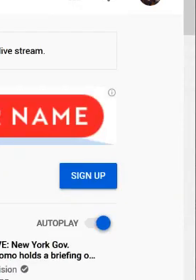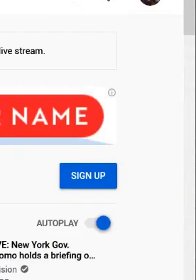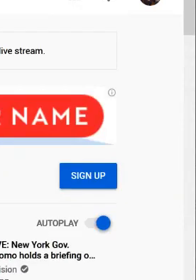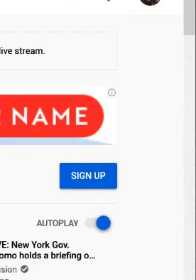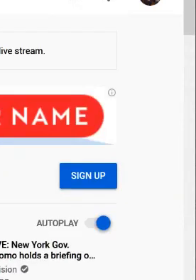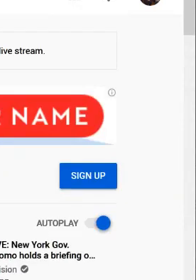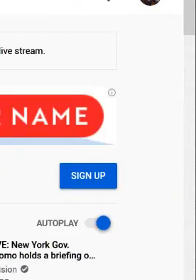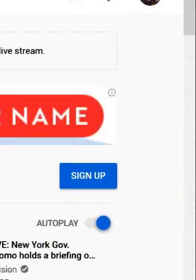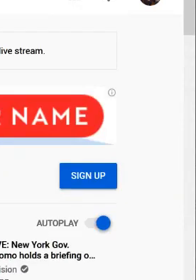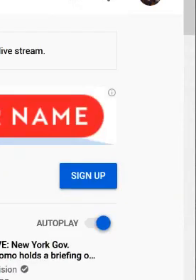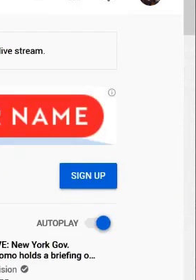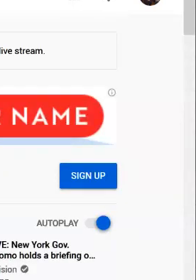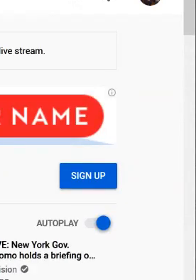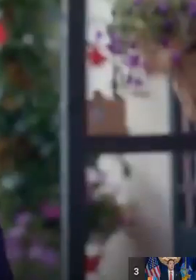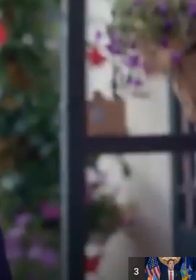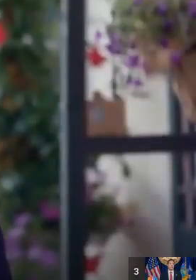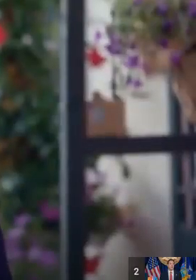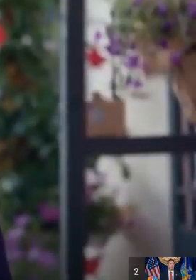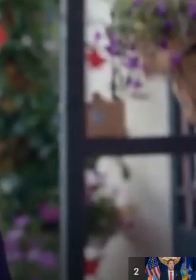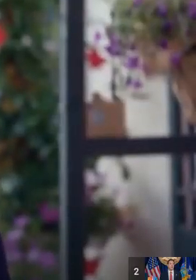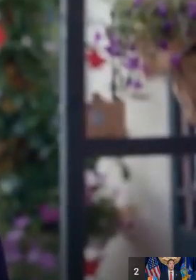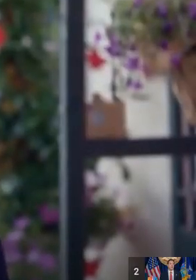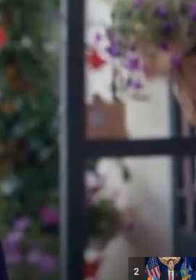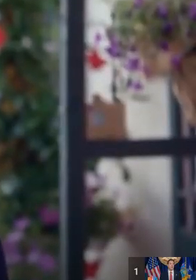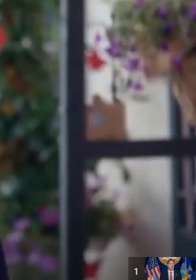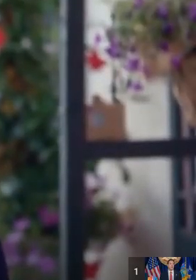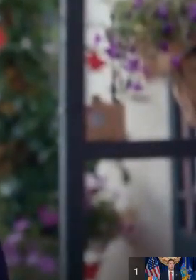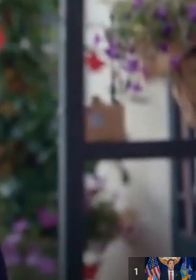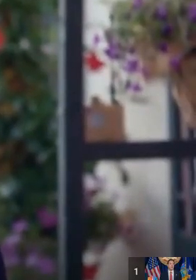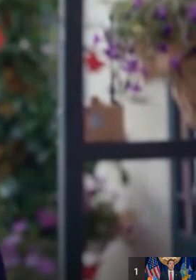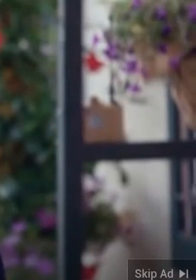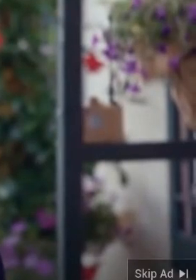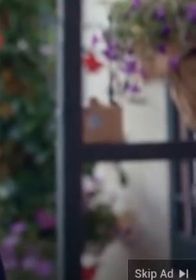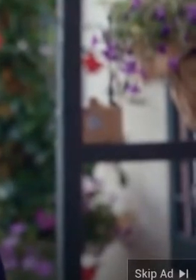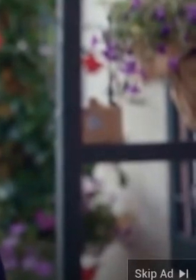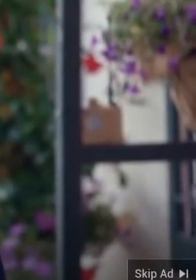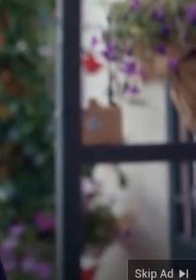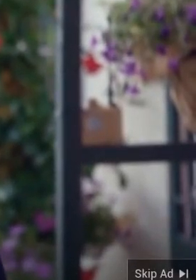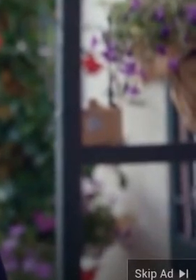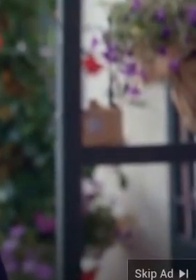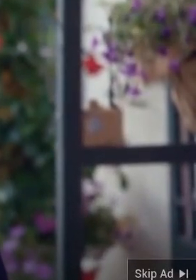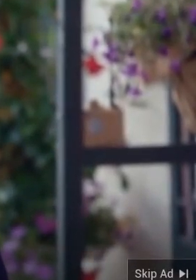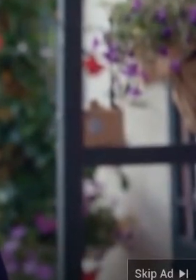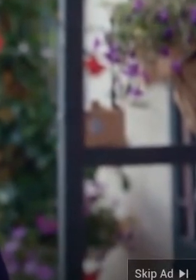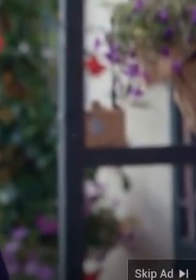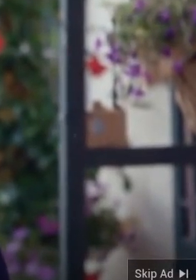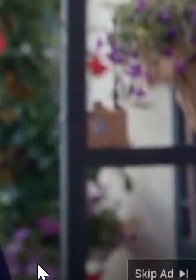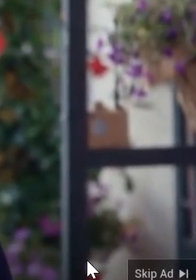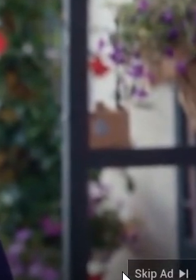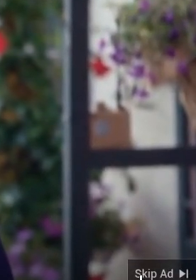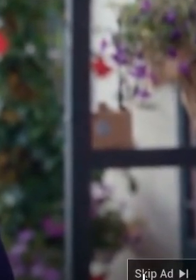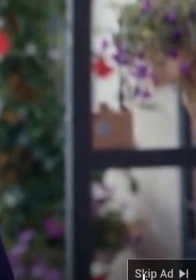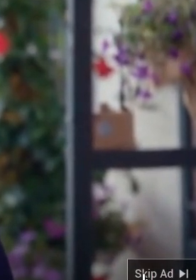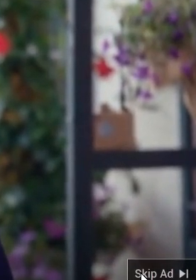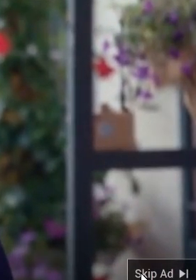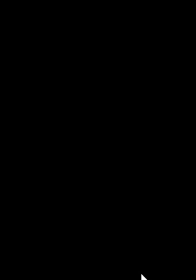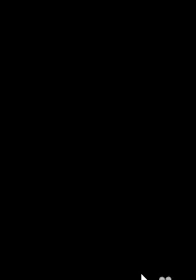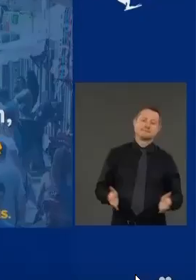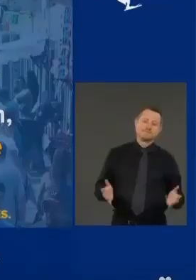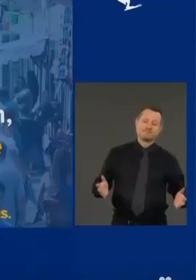Hello, everyone. I have something to ask you. Will you add your name to join my campaign? We still have a long way to